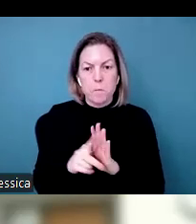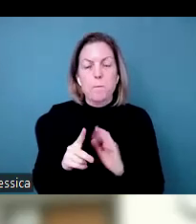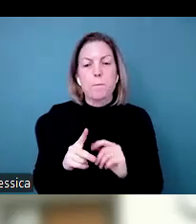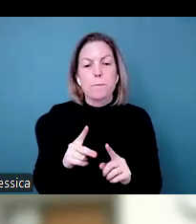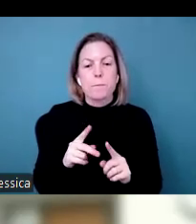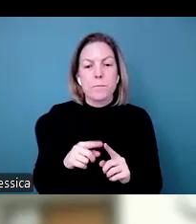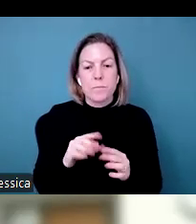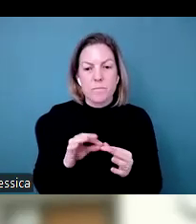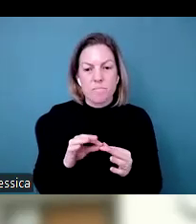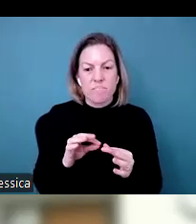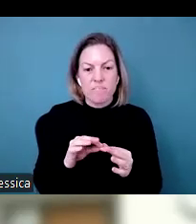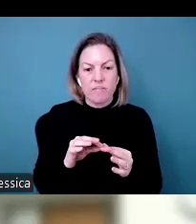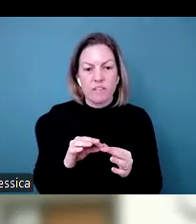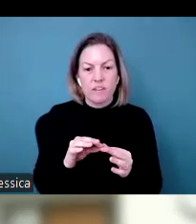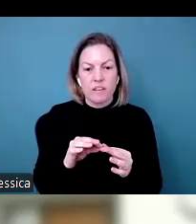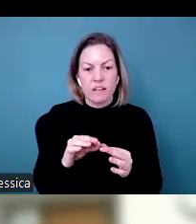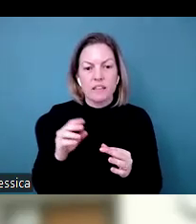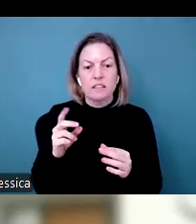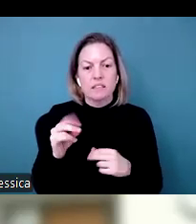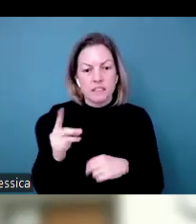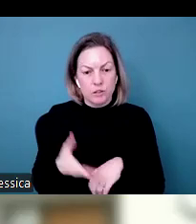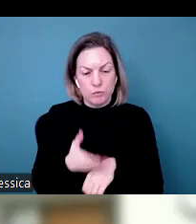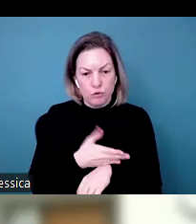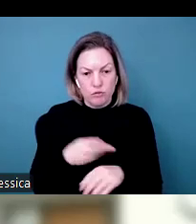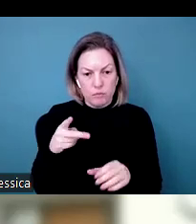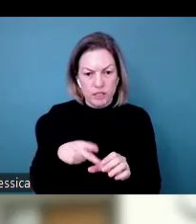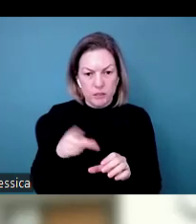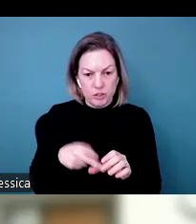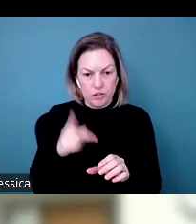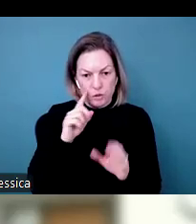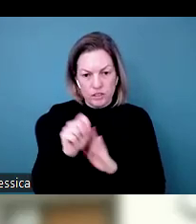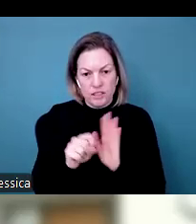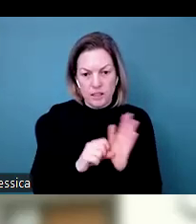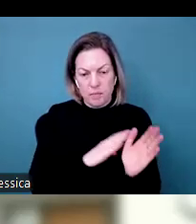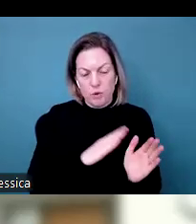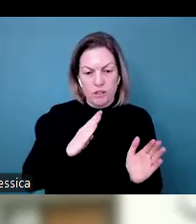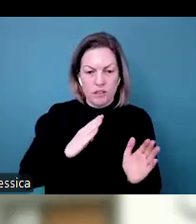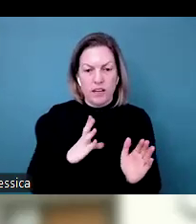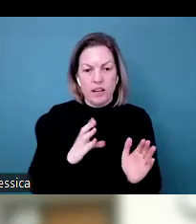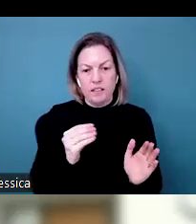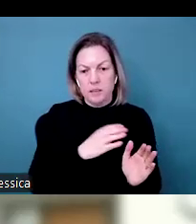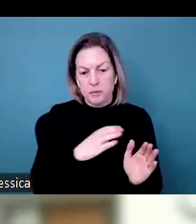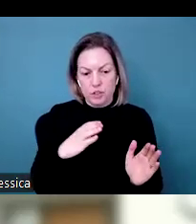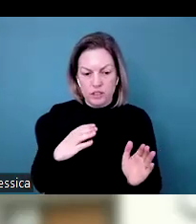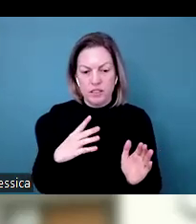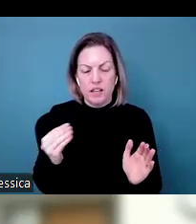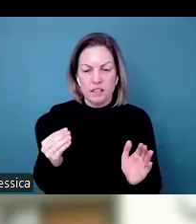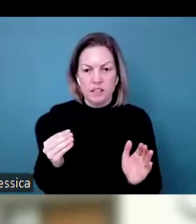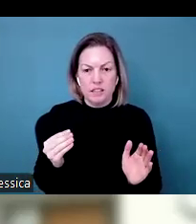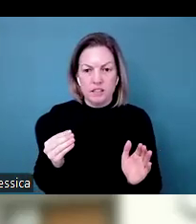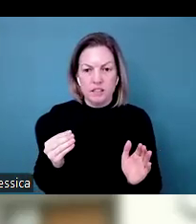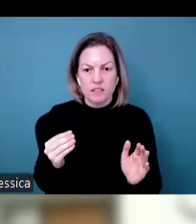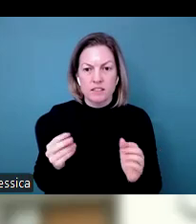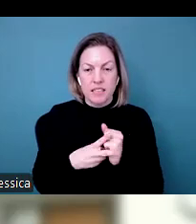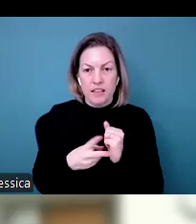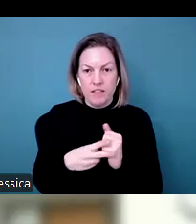it improved participation for state boards and commissions and that it saved the state